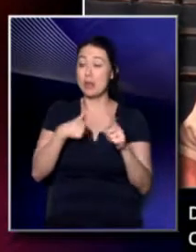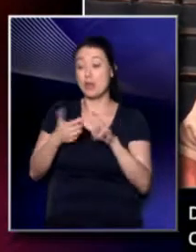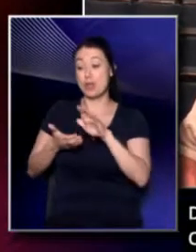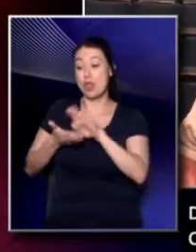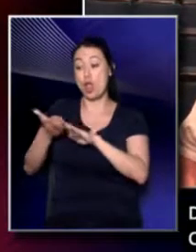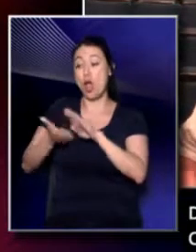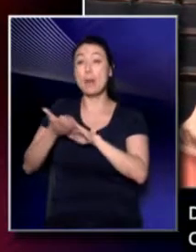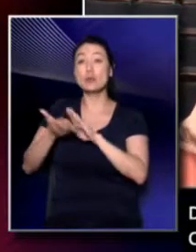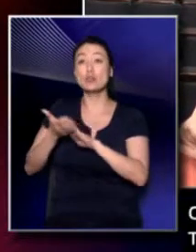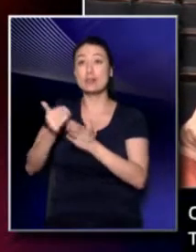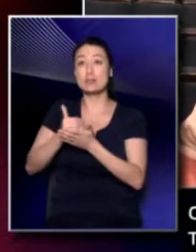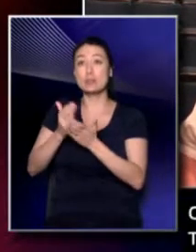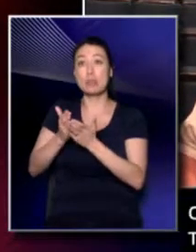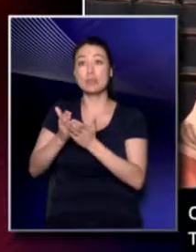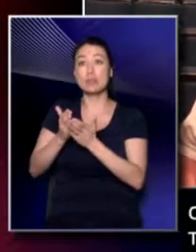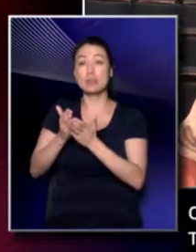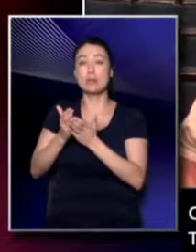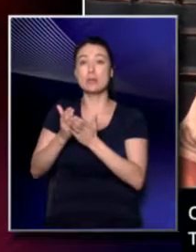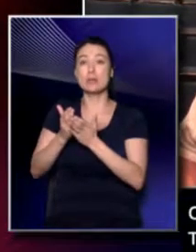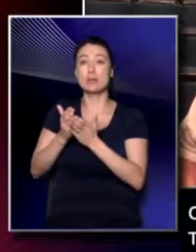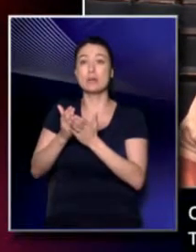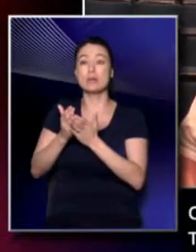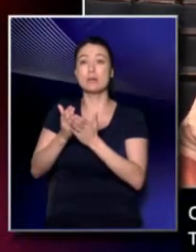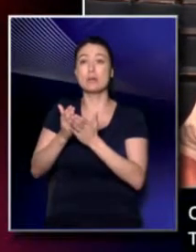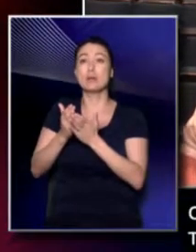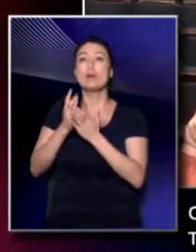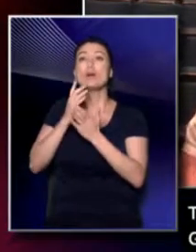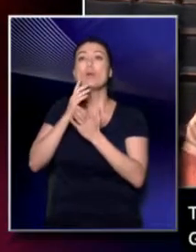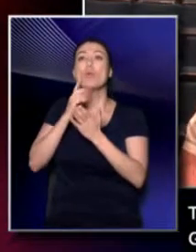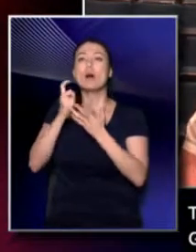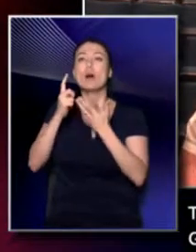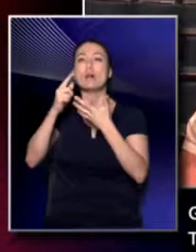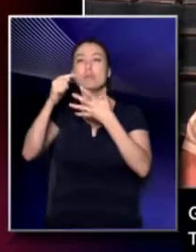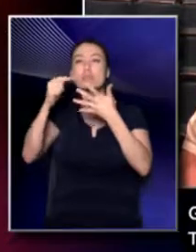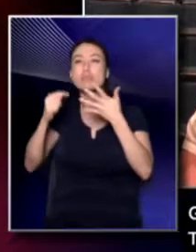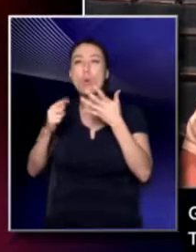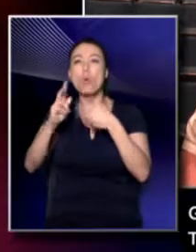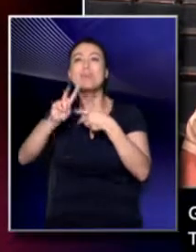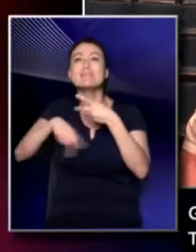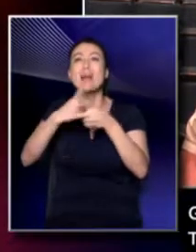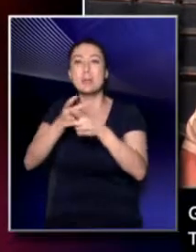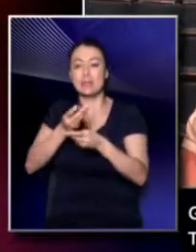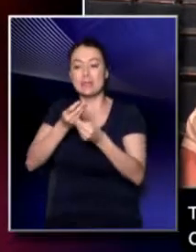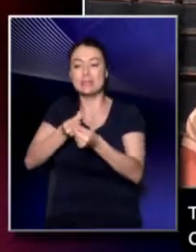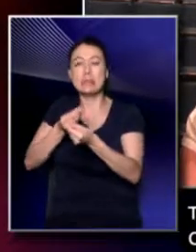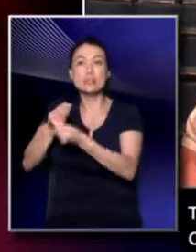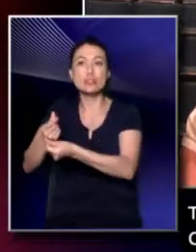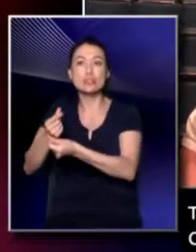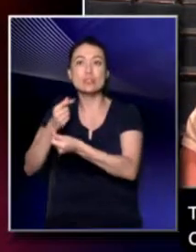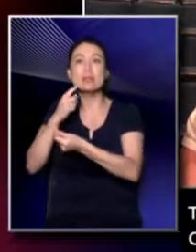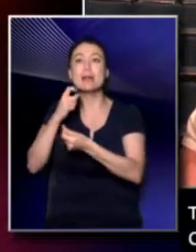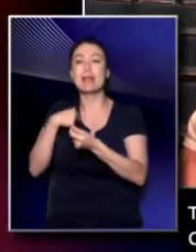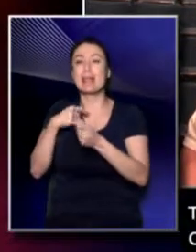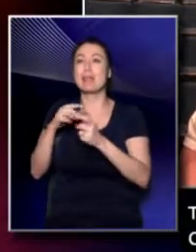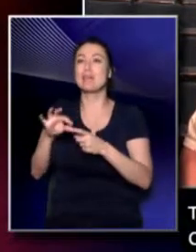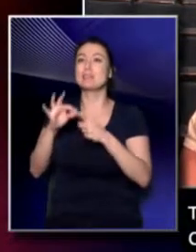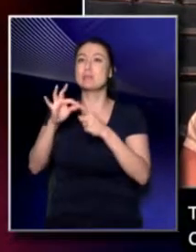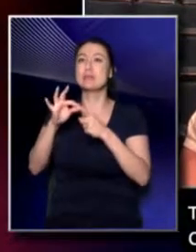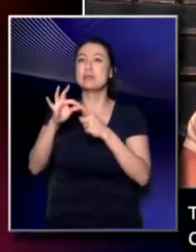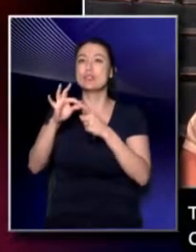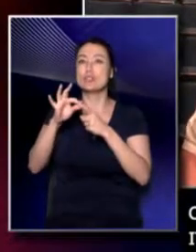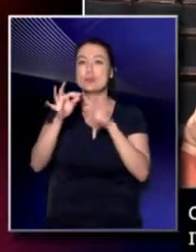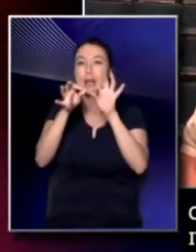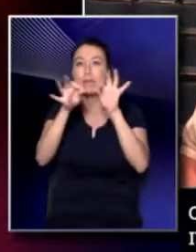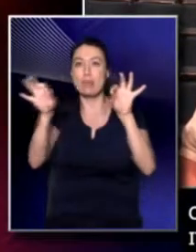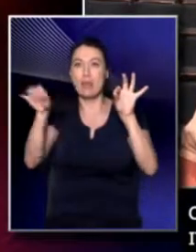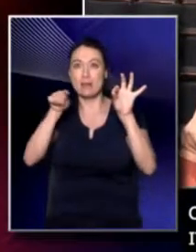budget generally breaks it down by the types of expenditures, but can also reflect special line items, which for